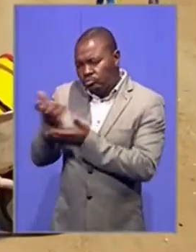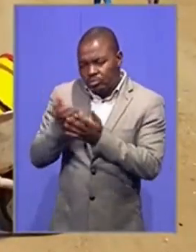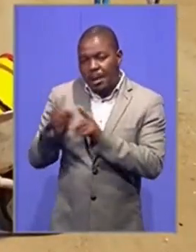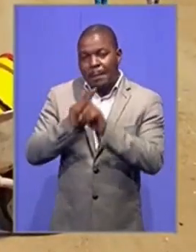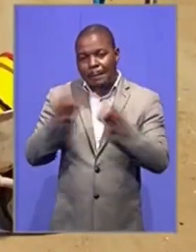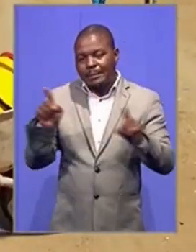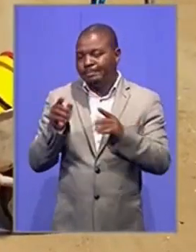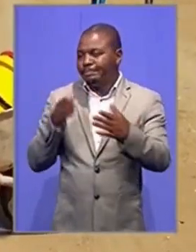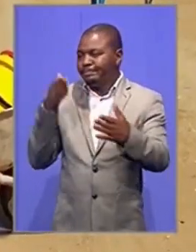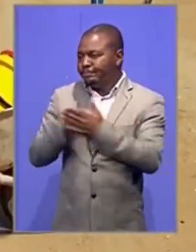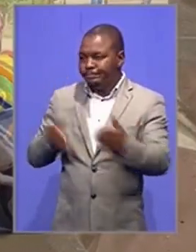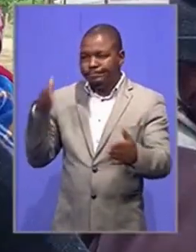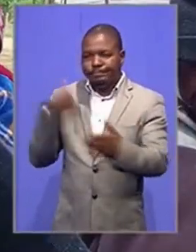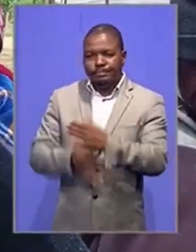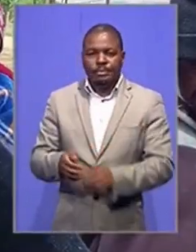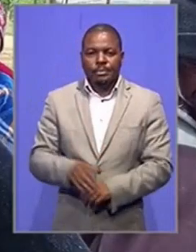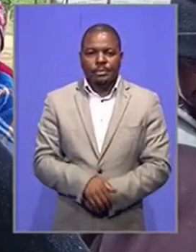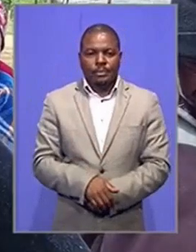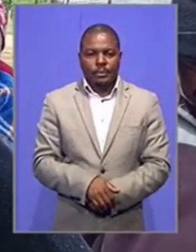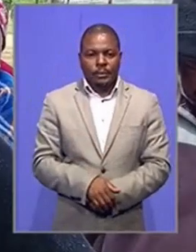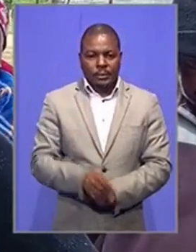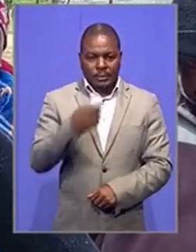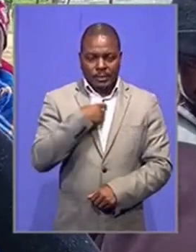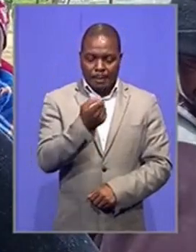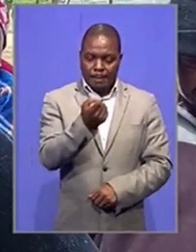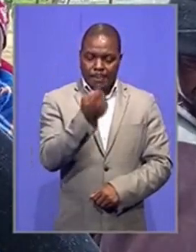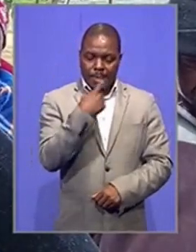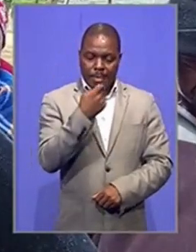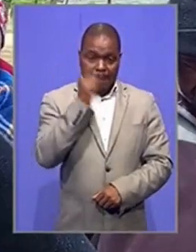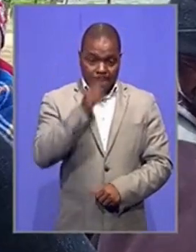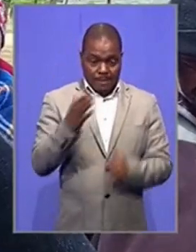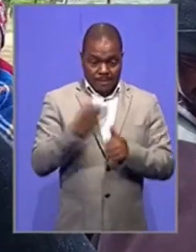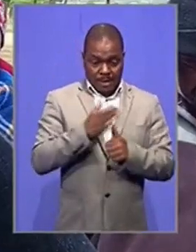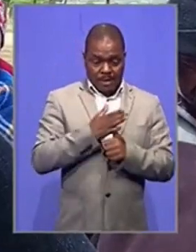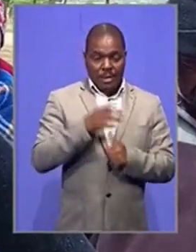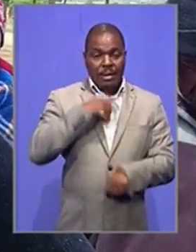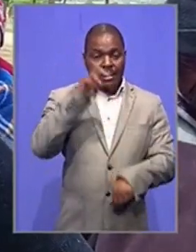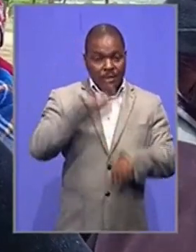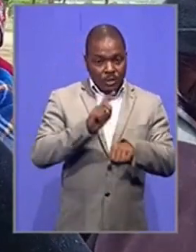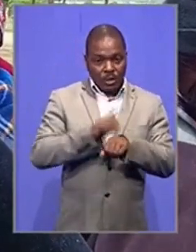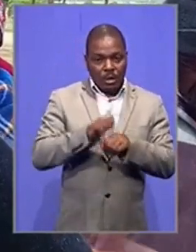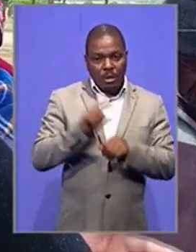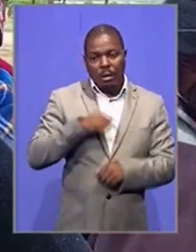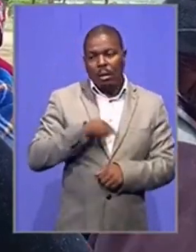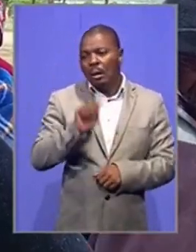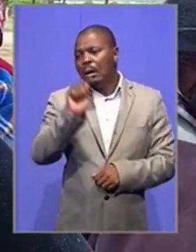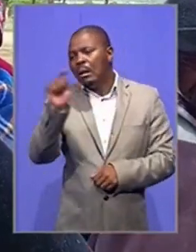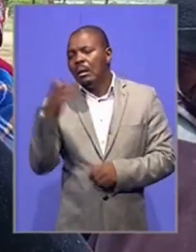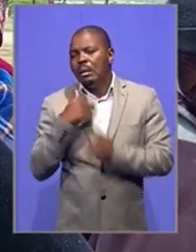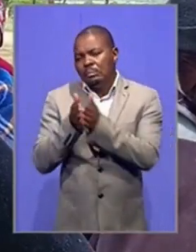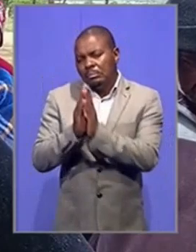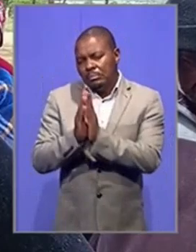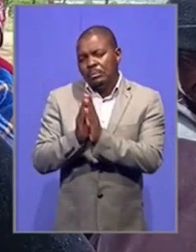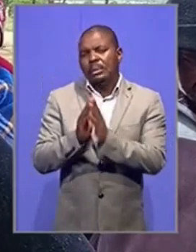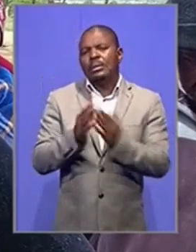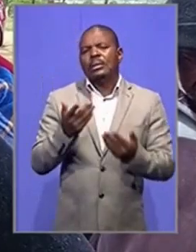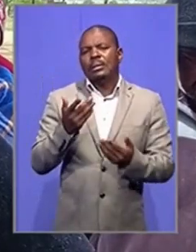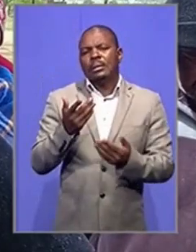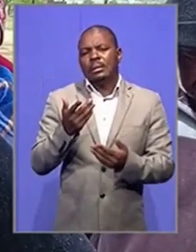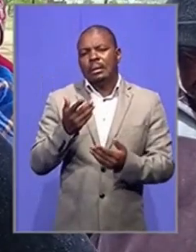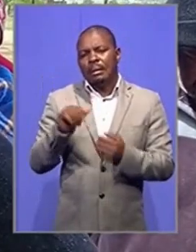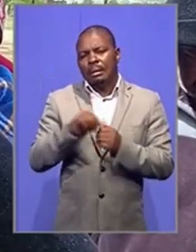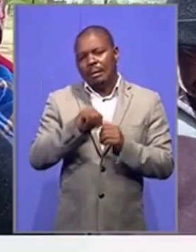ga go nko yeo e tšwa go le mela. E tshwantse gore ke nwe dipilisi ke tshwantse gore motho mongwe ke kgopele go lenyana goba ke lo nyaka